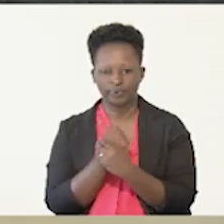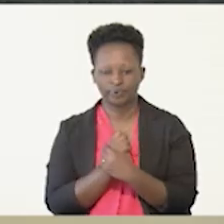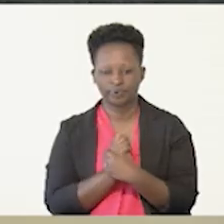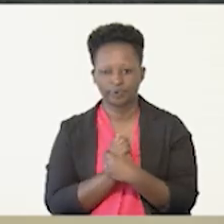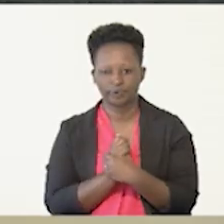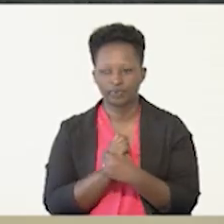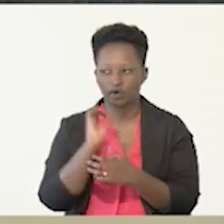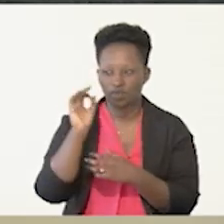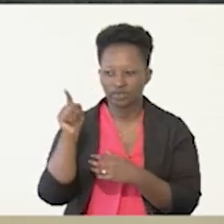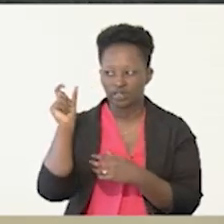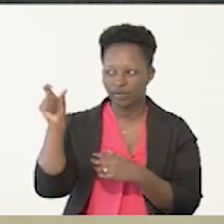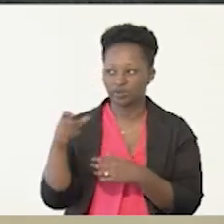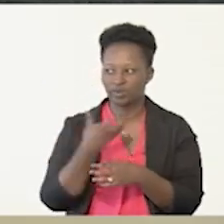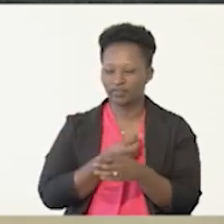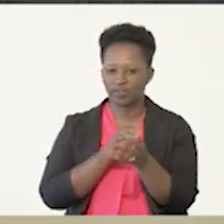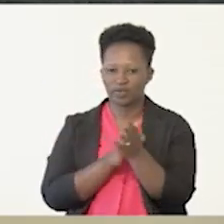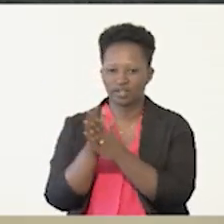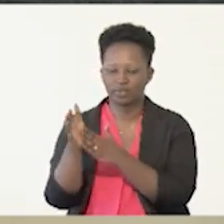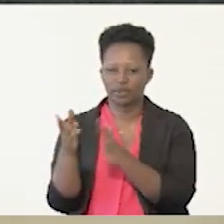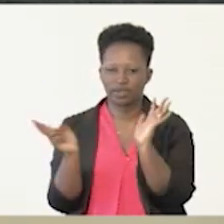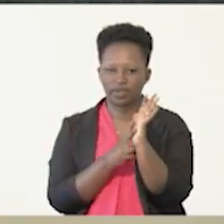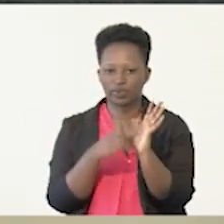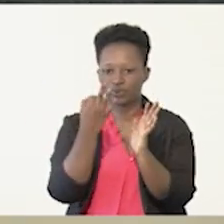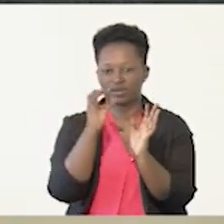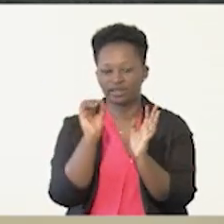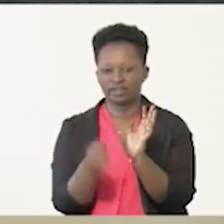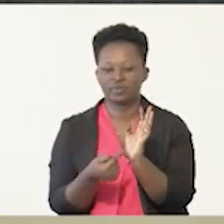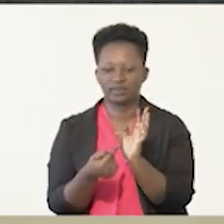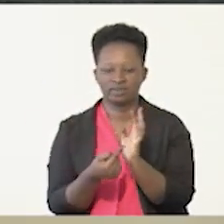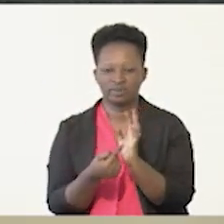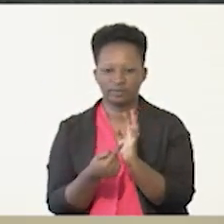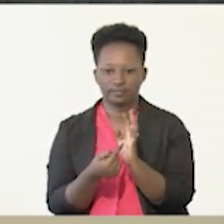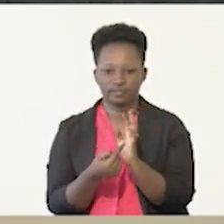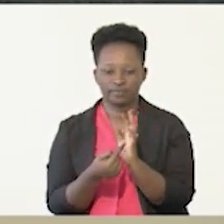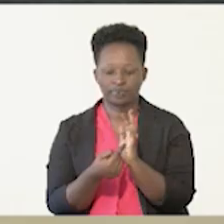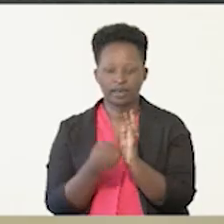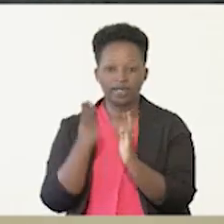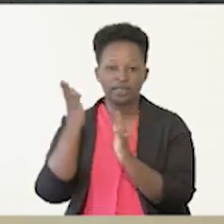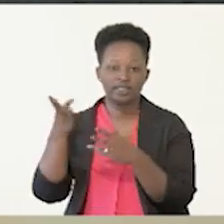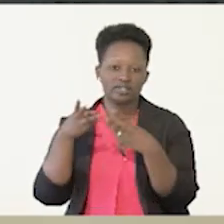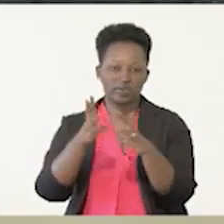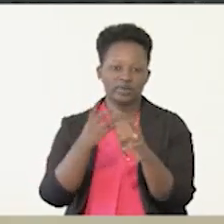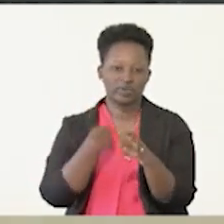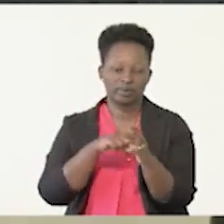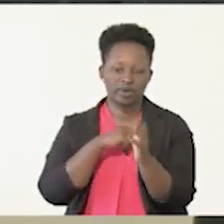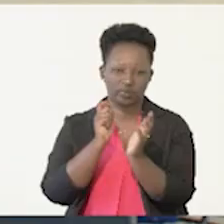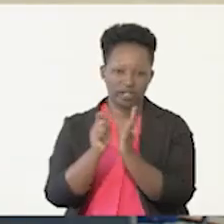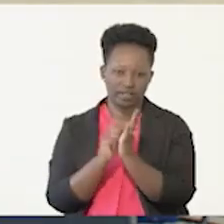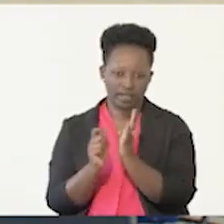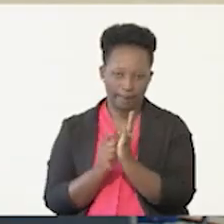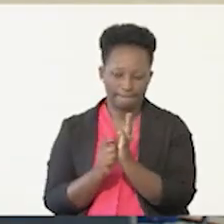this person whose consumption expenditure is 30,000. So in this way now, you will correct like